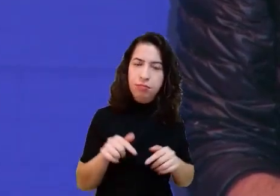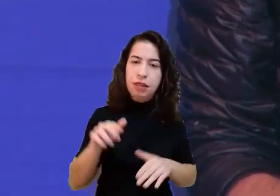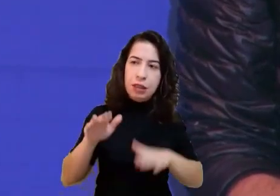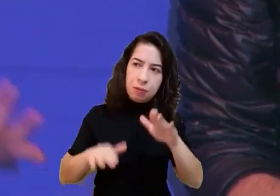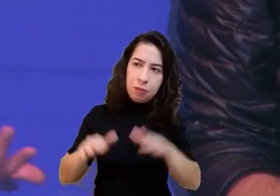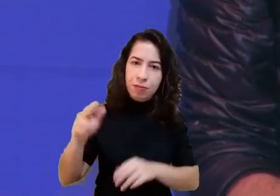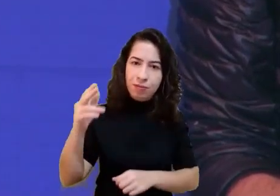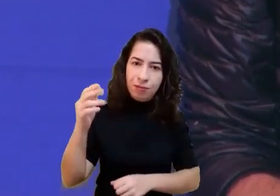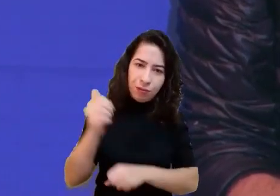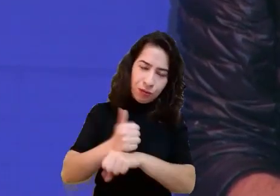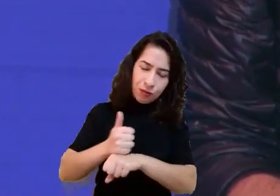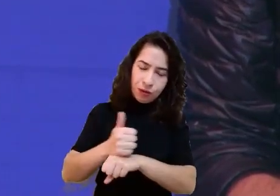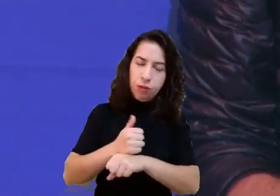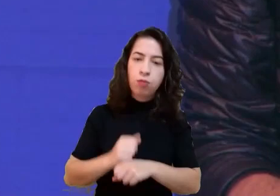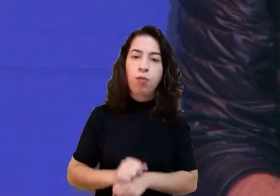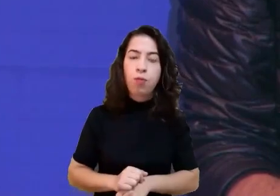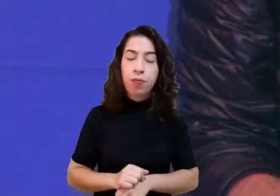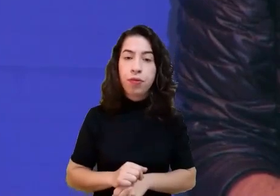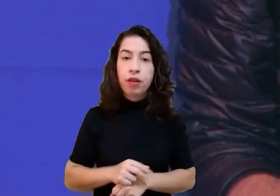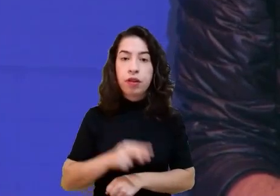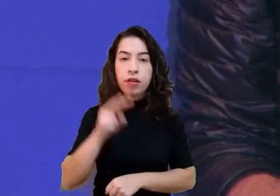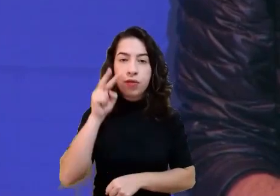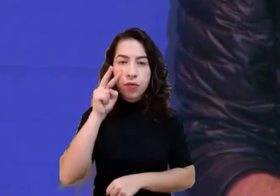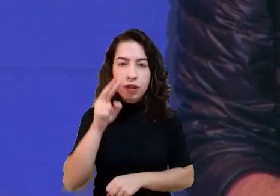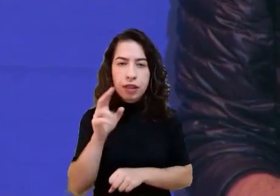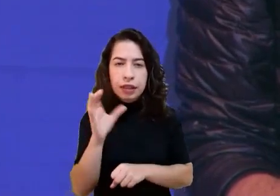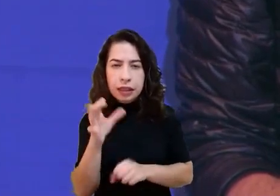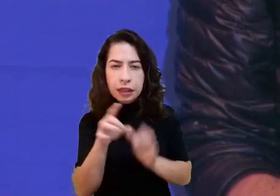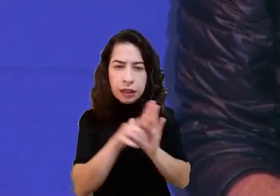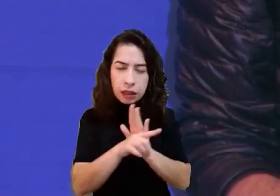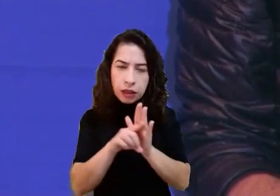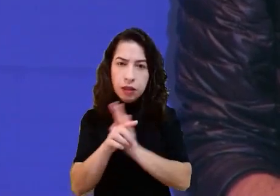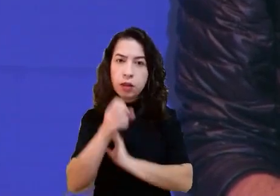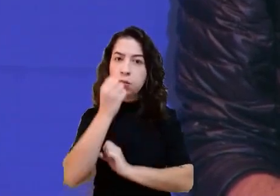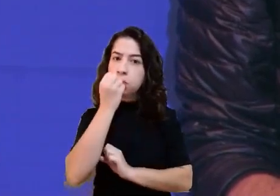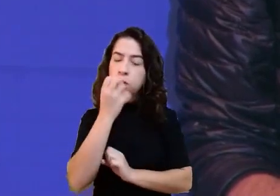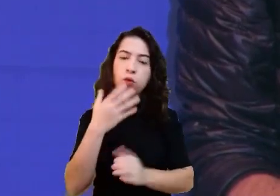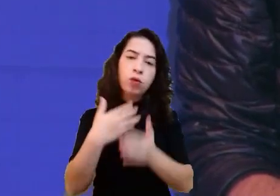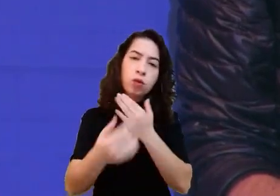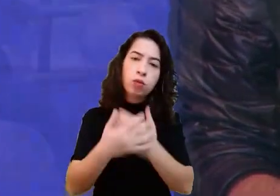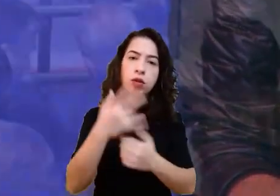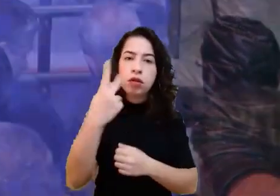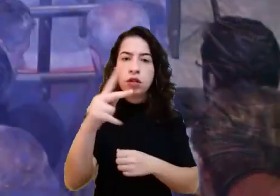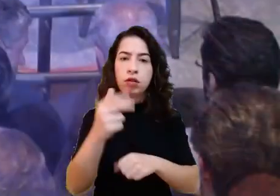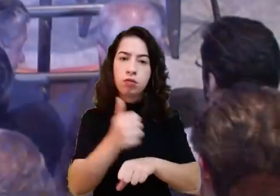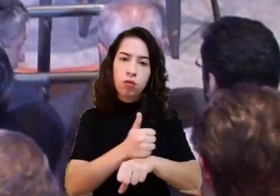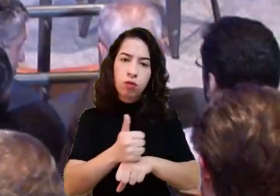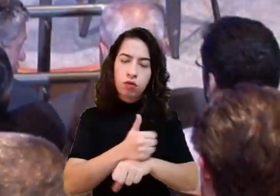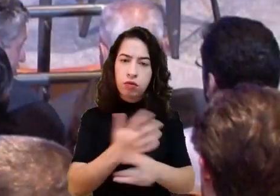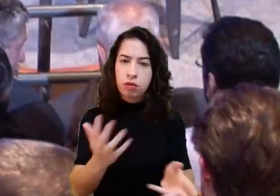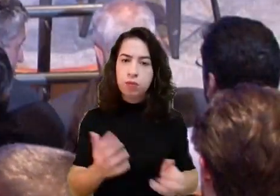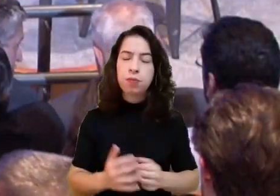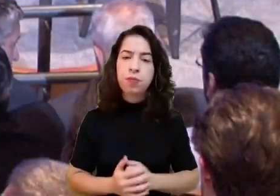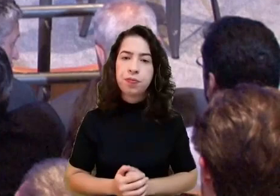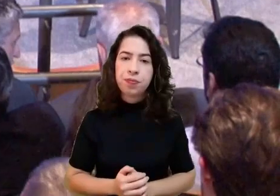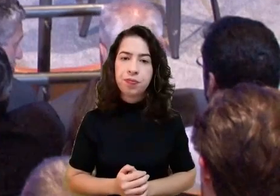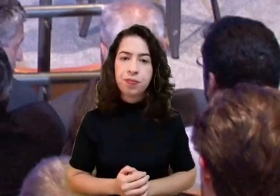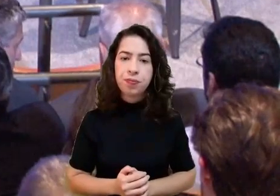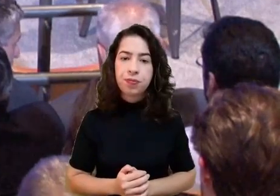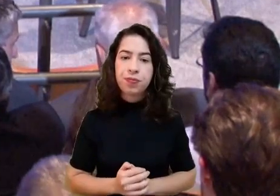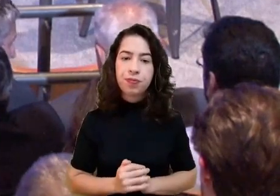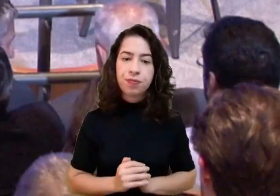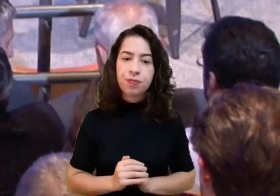so we need to have the scientific view. It's important, doesn't matter which profession you have. Two